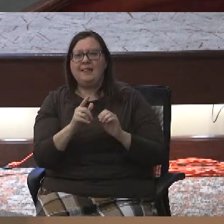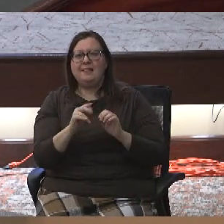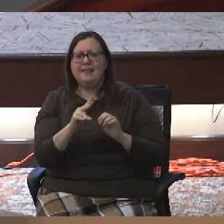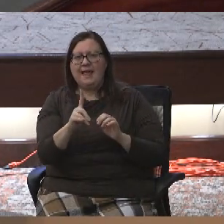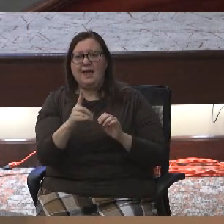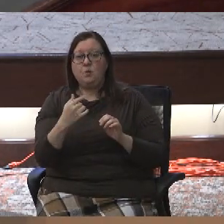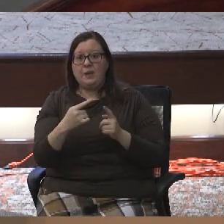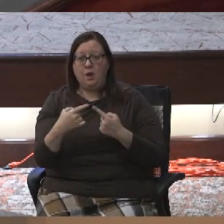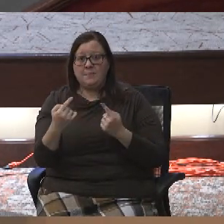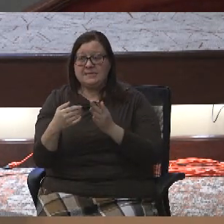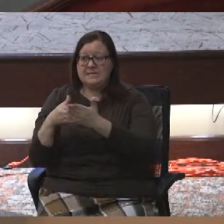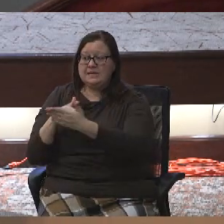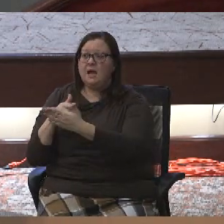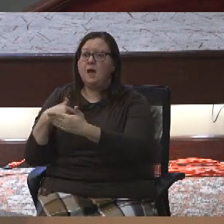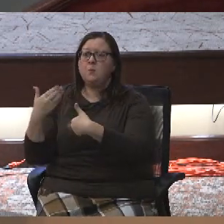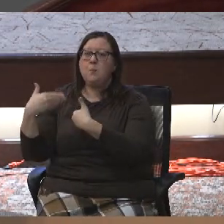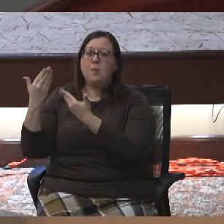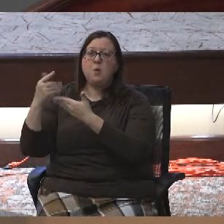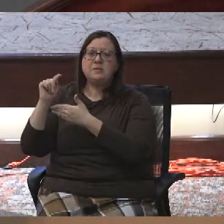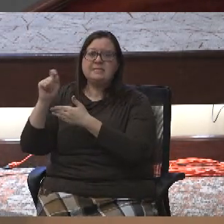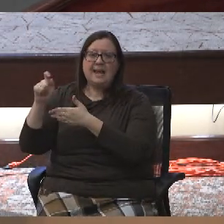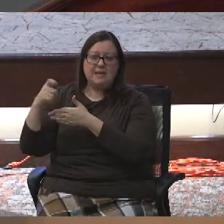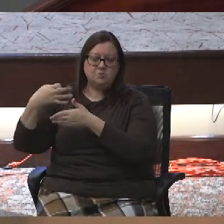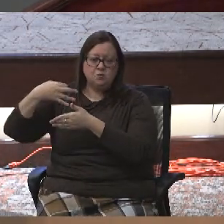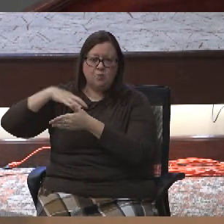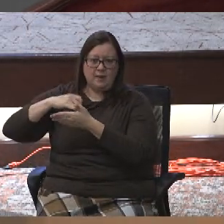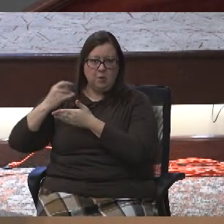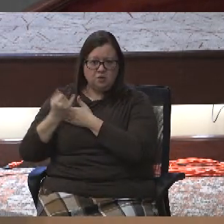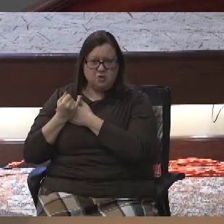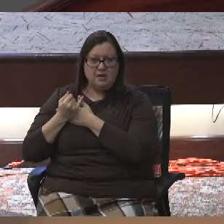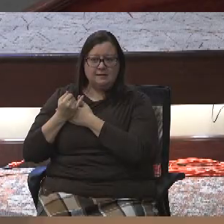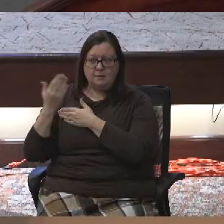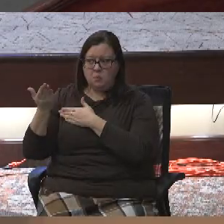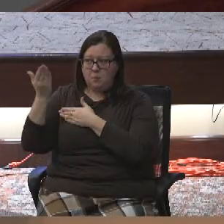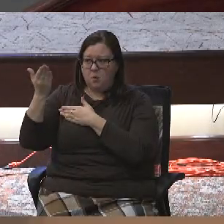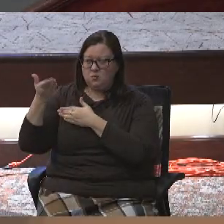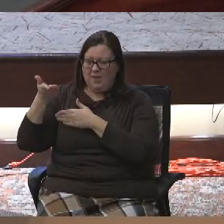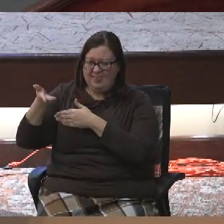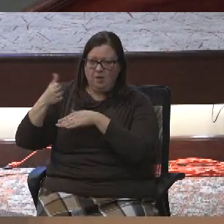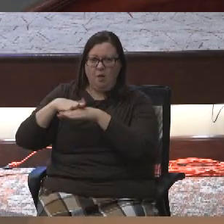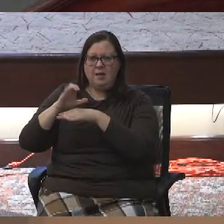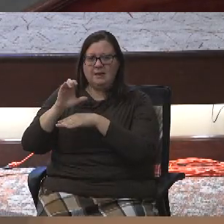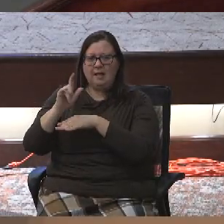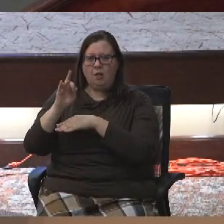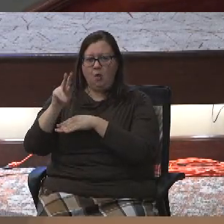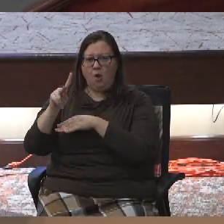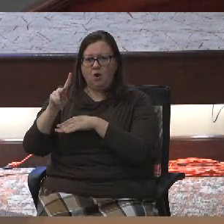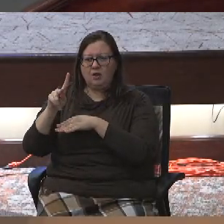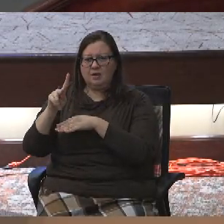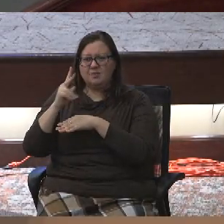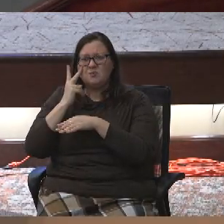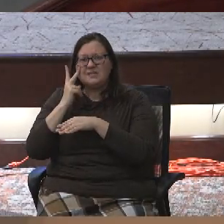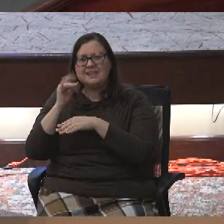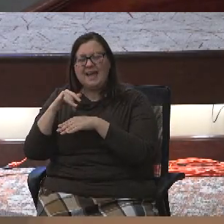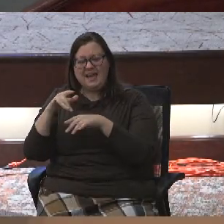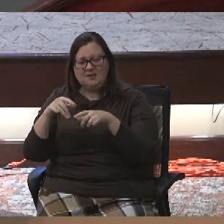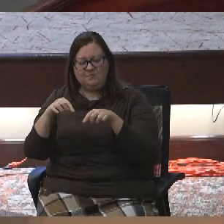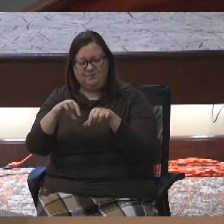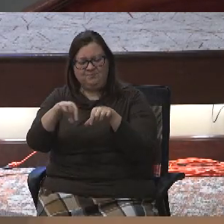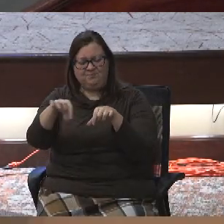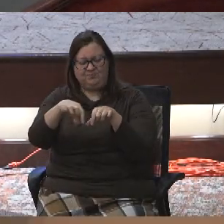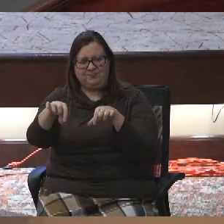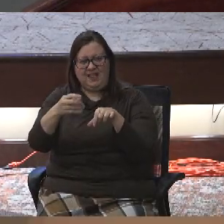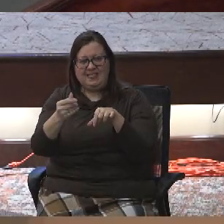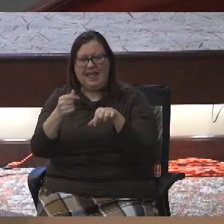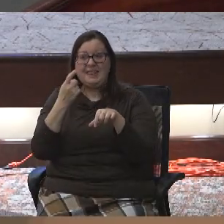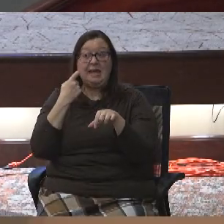opposition to a proposed tax credit project that is being proposed right there on that Clark-Lyda tract. If you see that kind of in the middle of all that